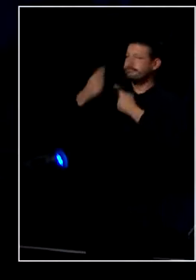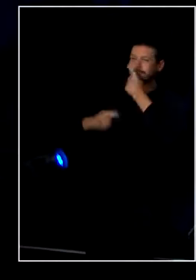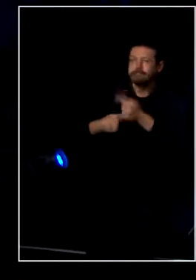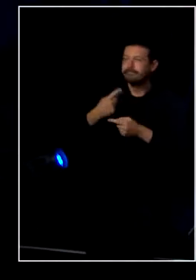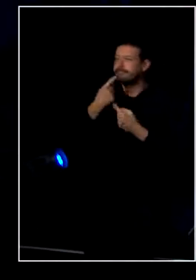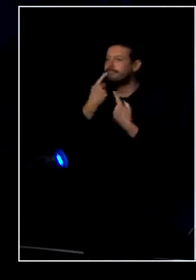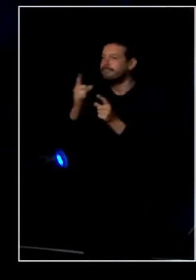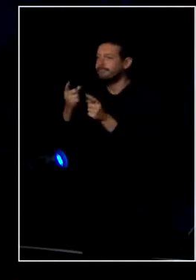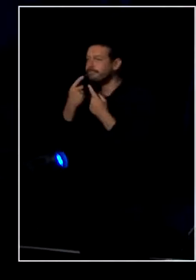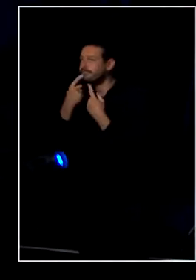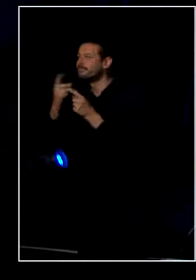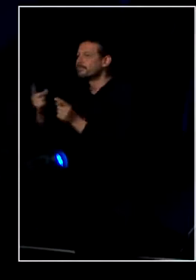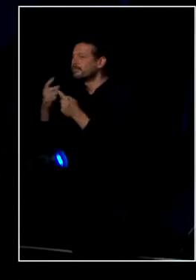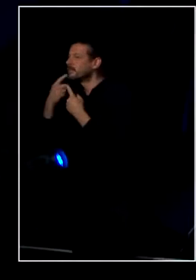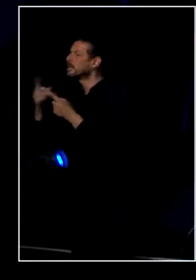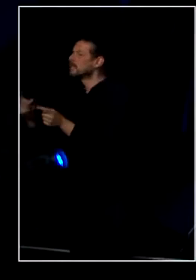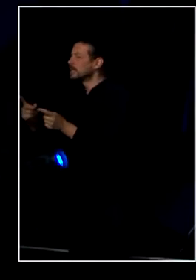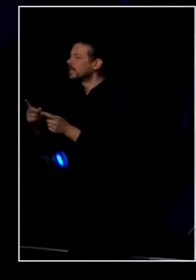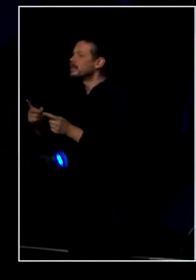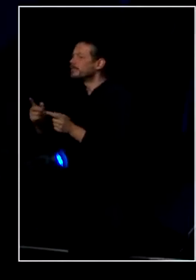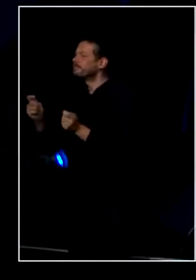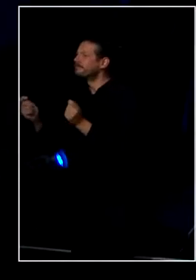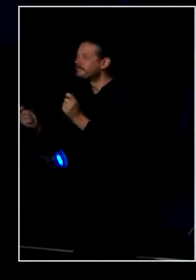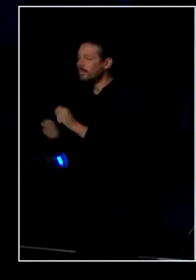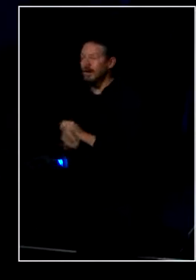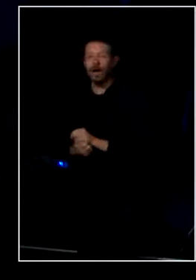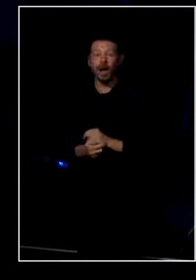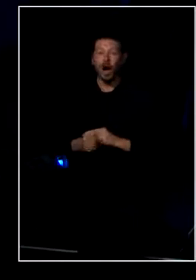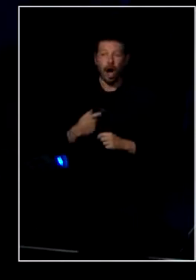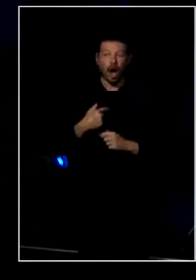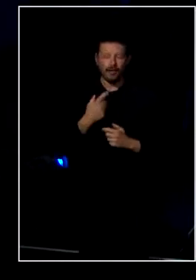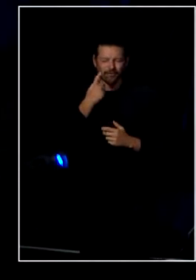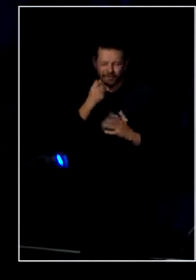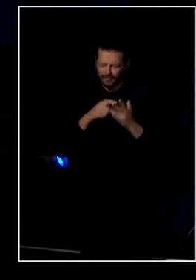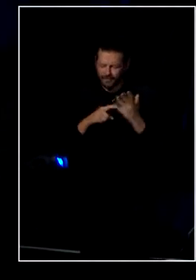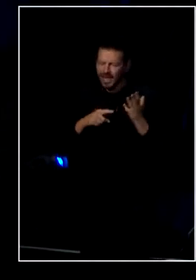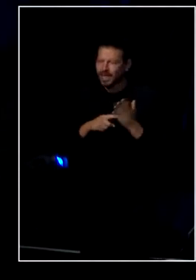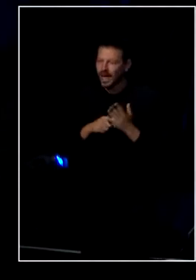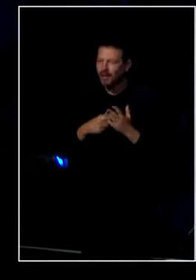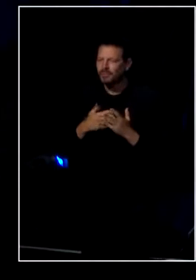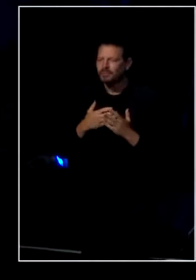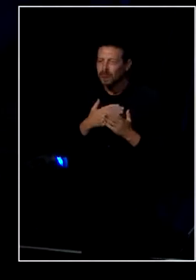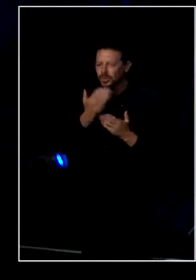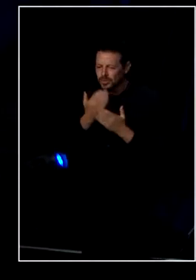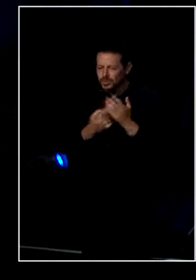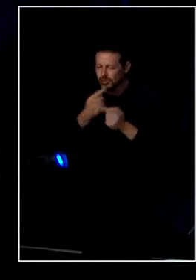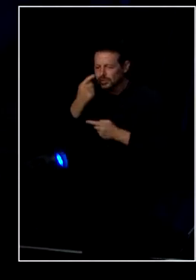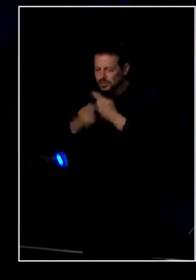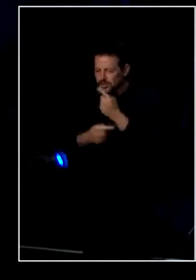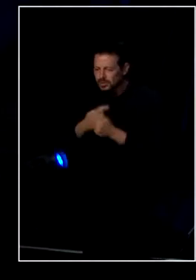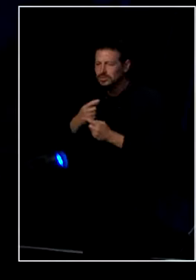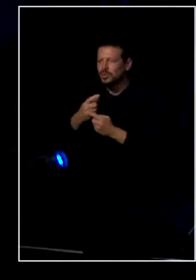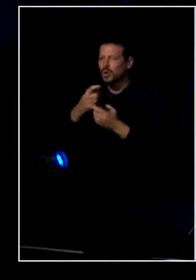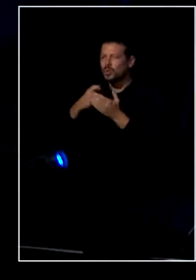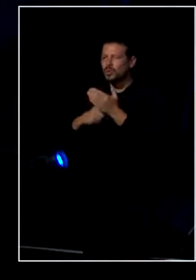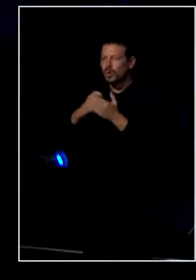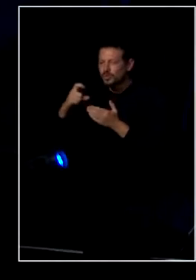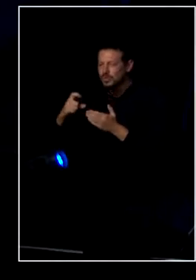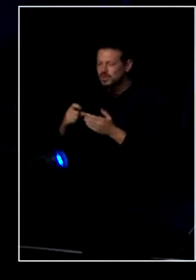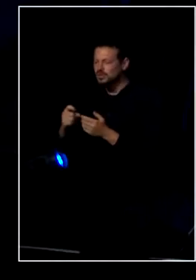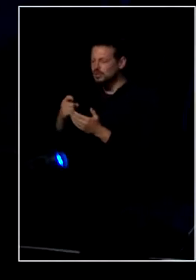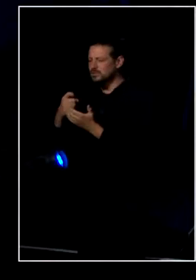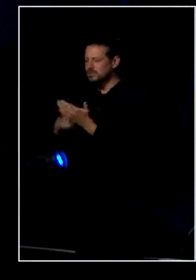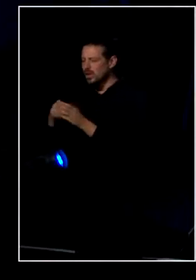and I found out even when I was telling my story to the Royal Commission and to Ryan Charles Thomas